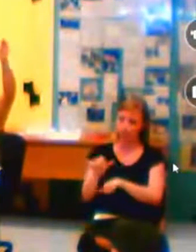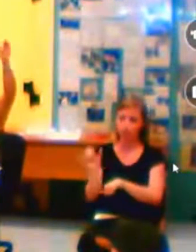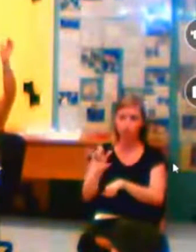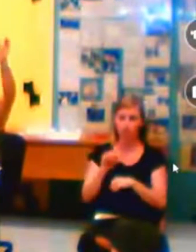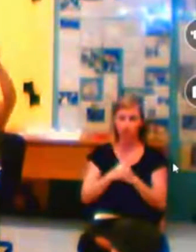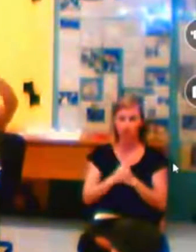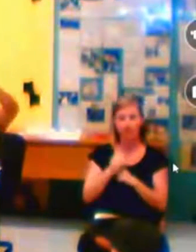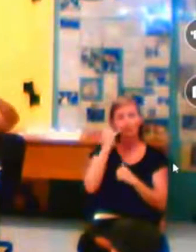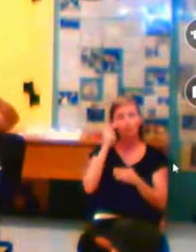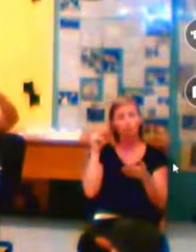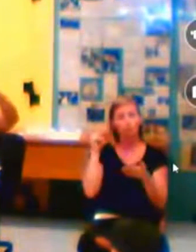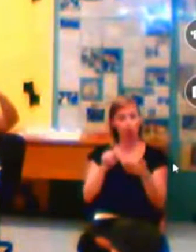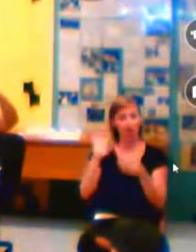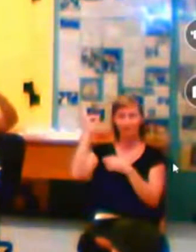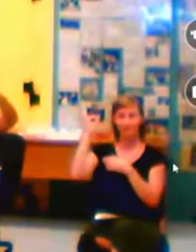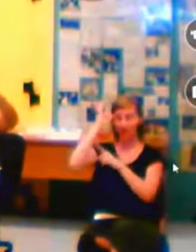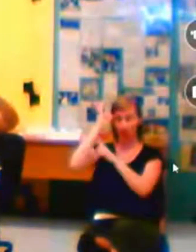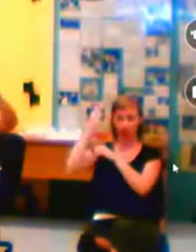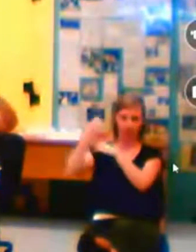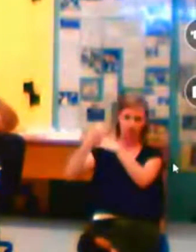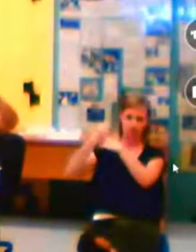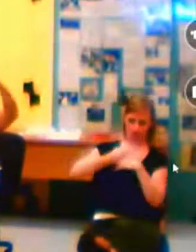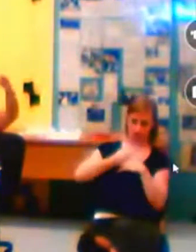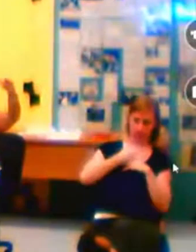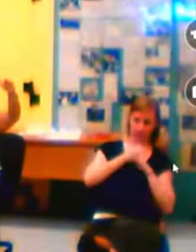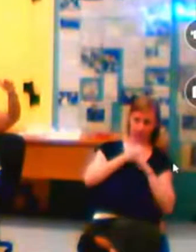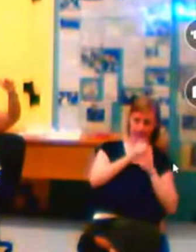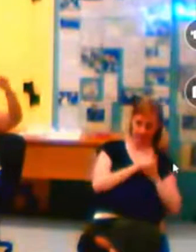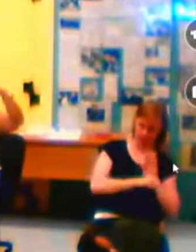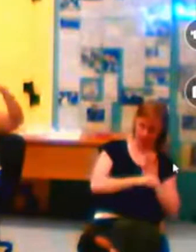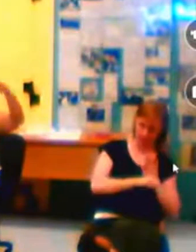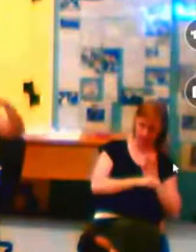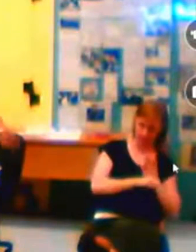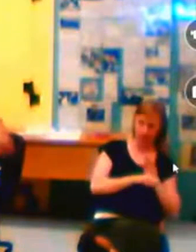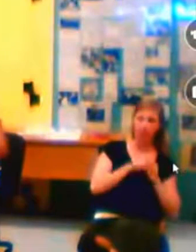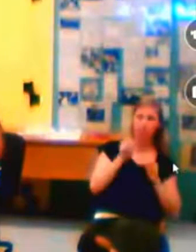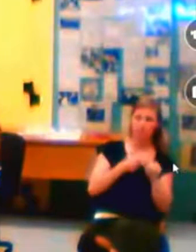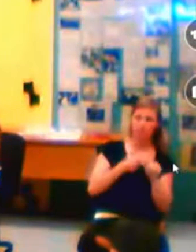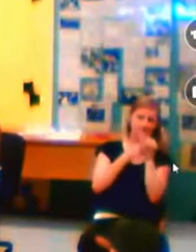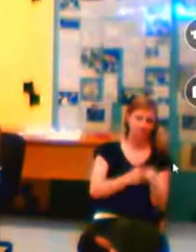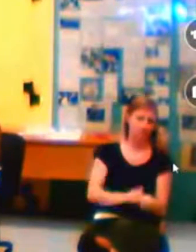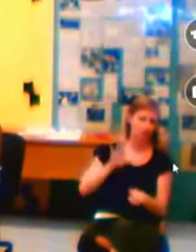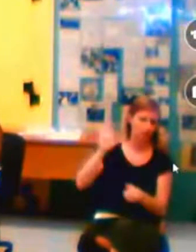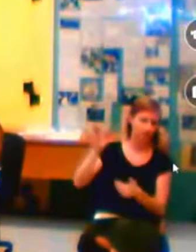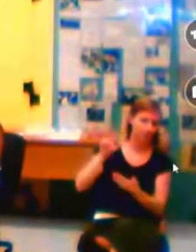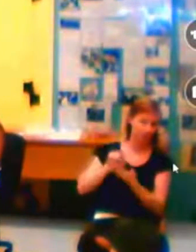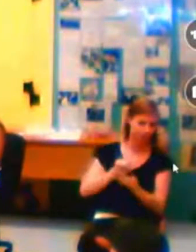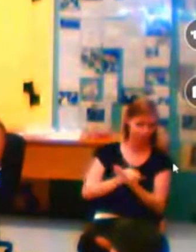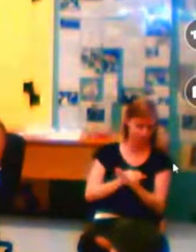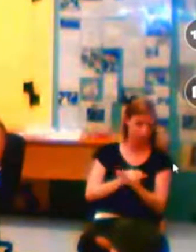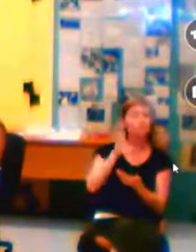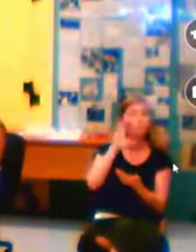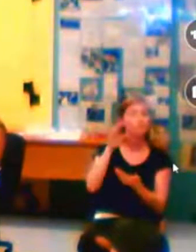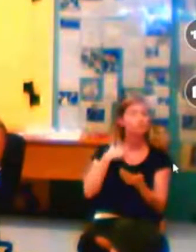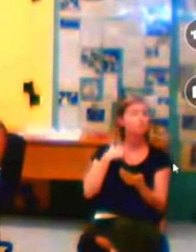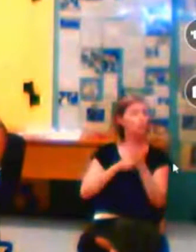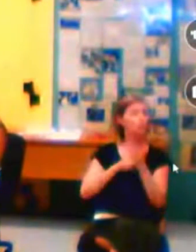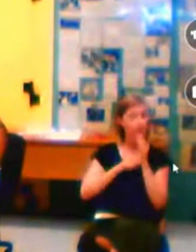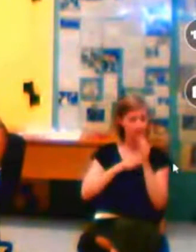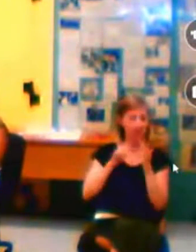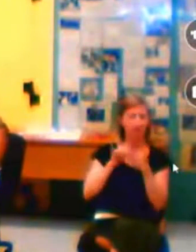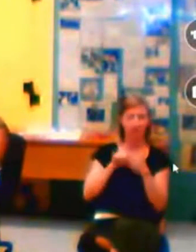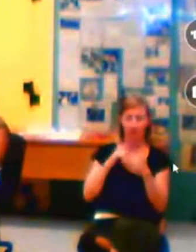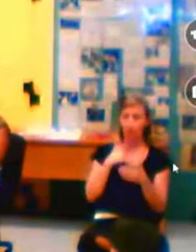The Olmstead Act is a federal law and requirement and would need to continue. So if you look at